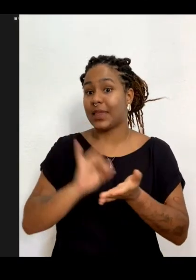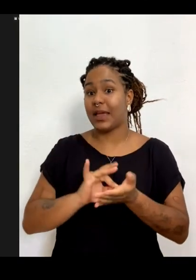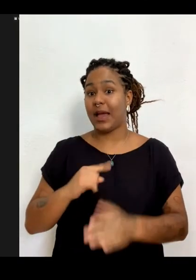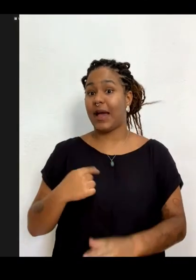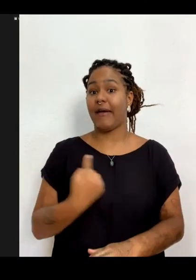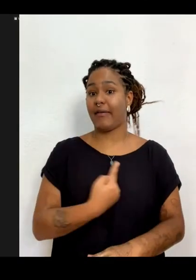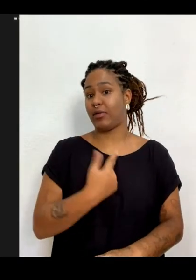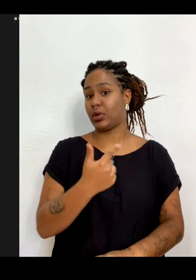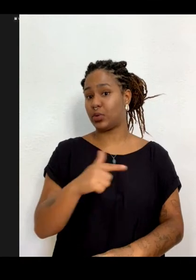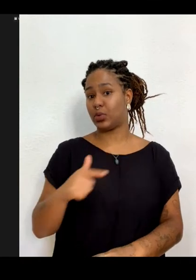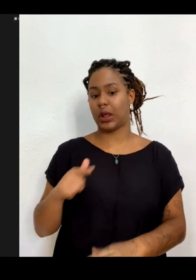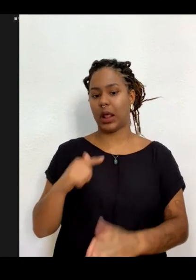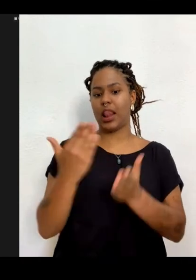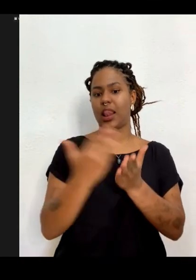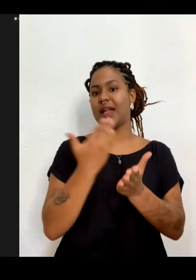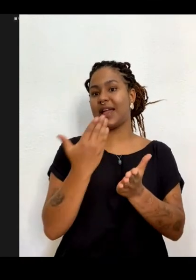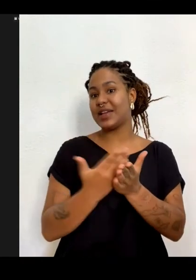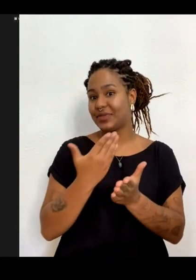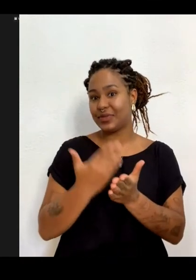uh